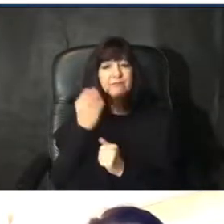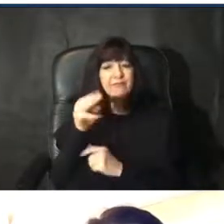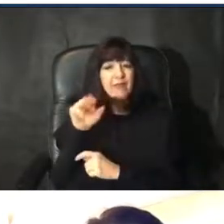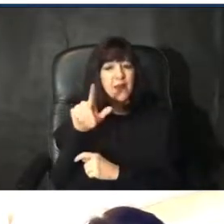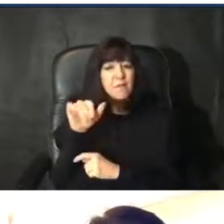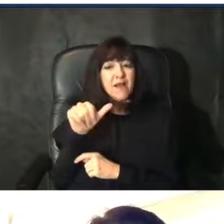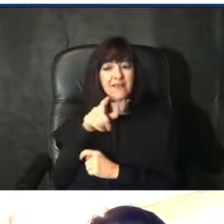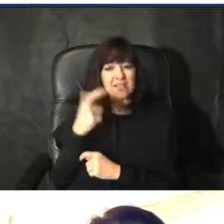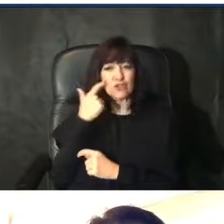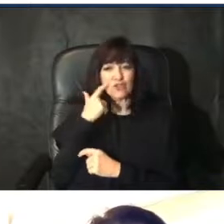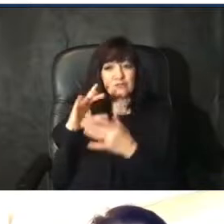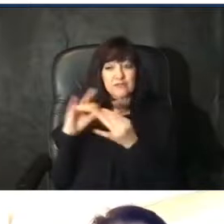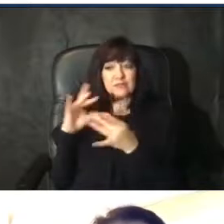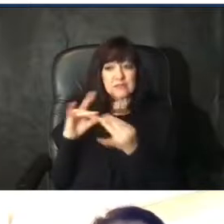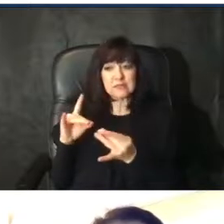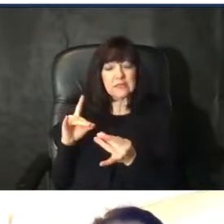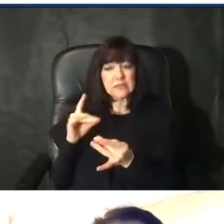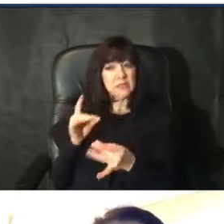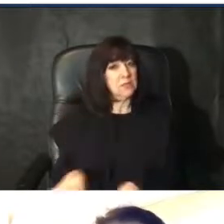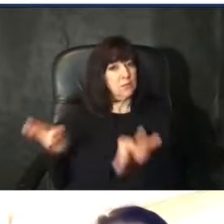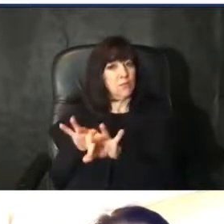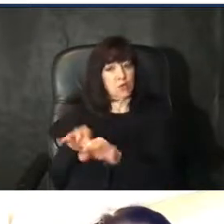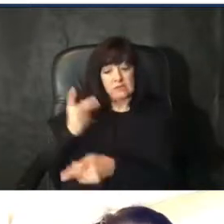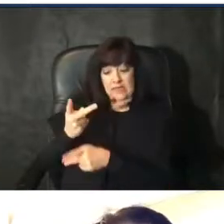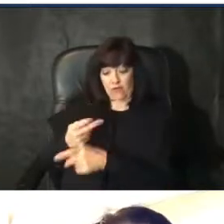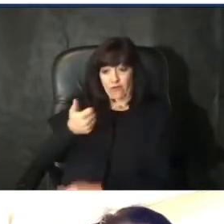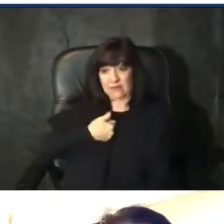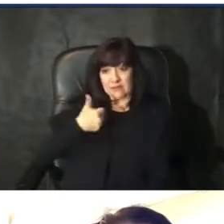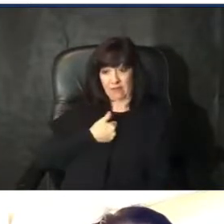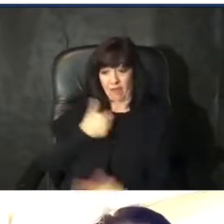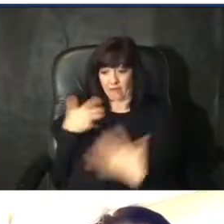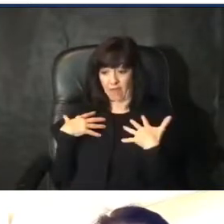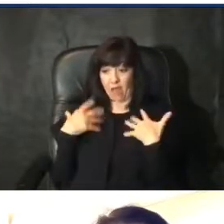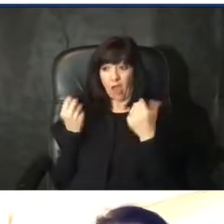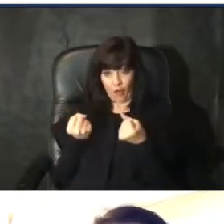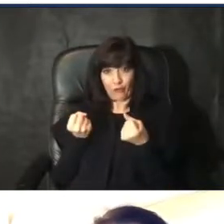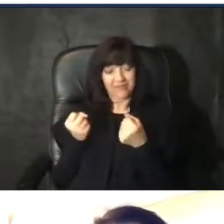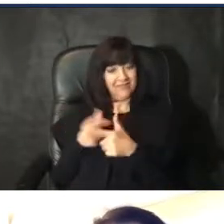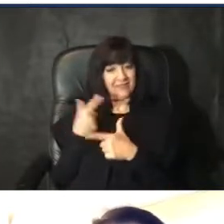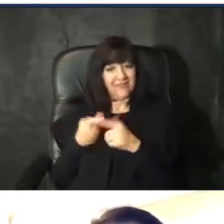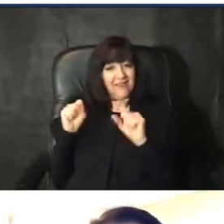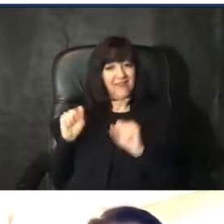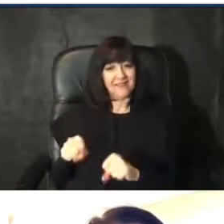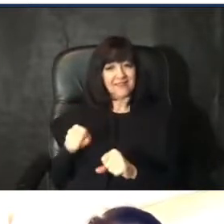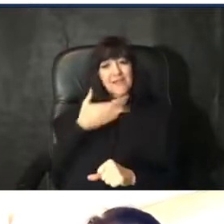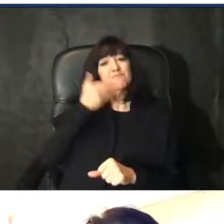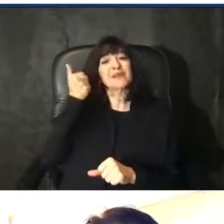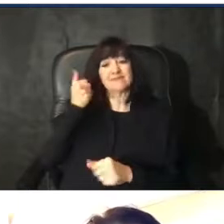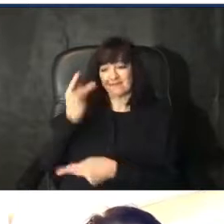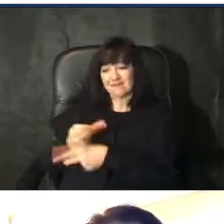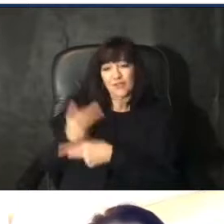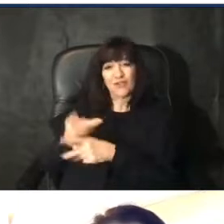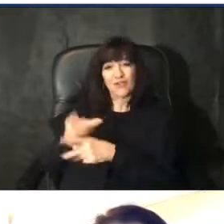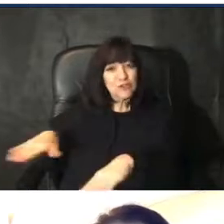yourself before you can take care of your children. So we're still always stressing the importance of self-care. We're sending out